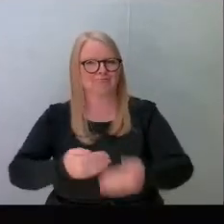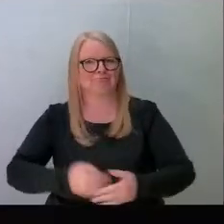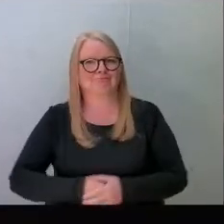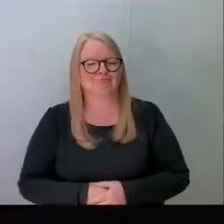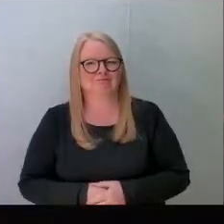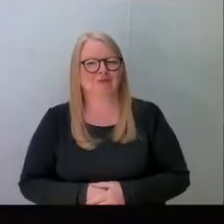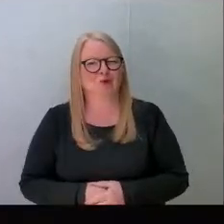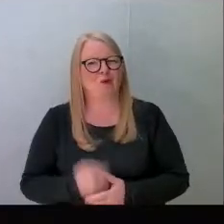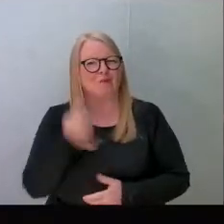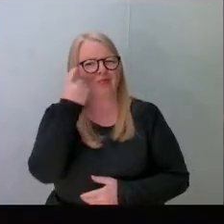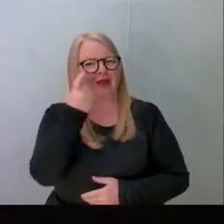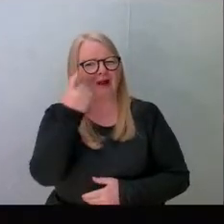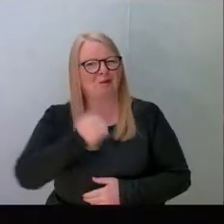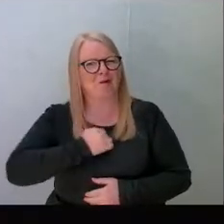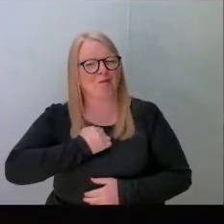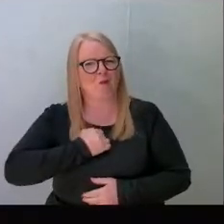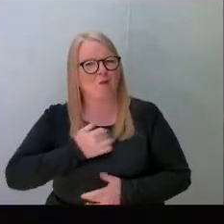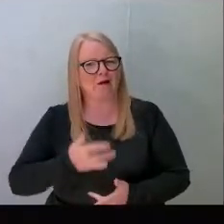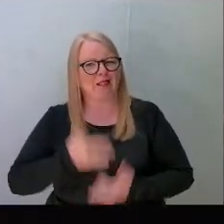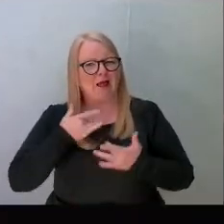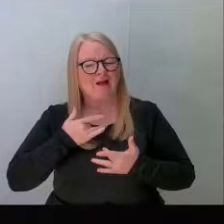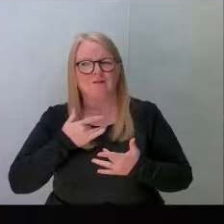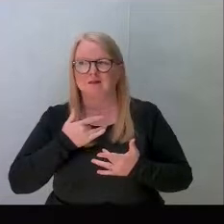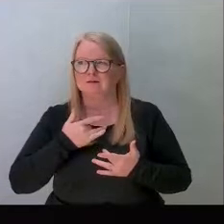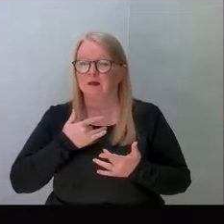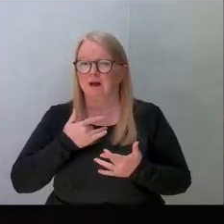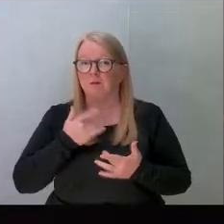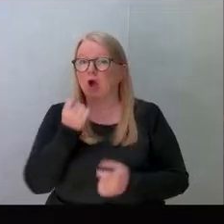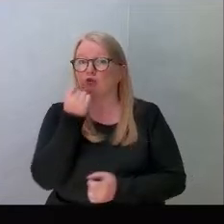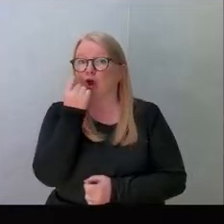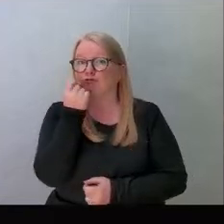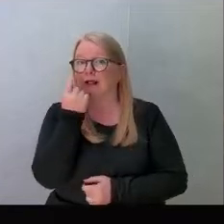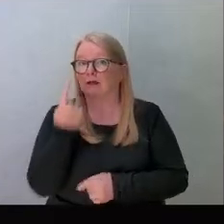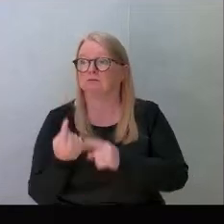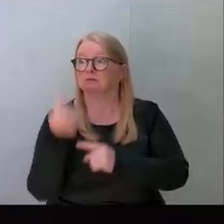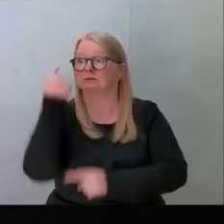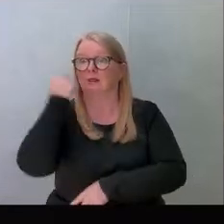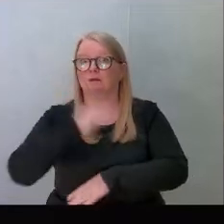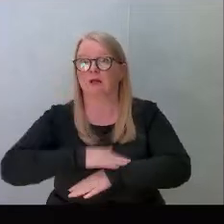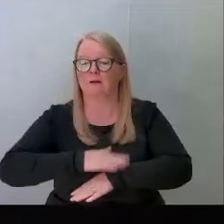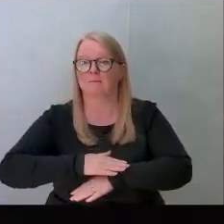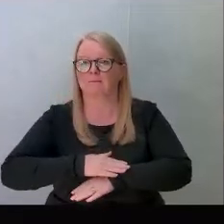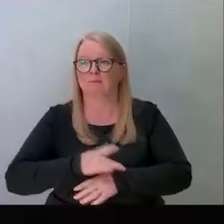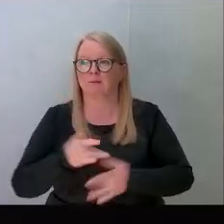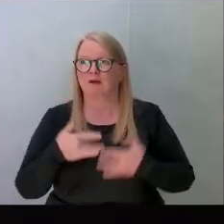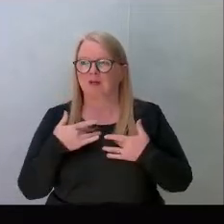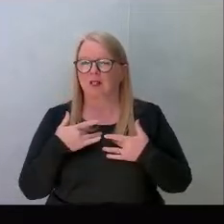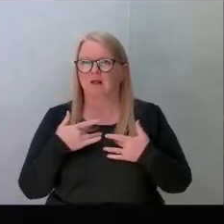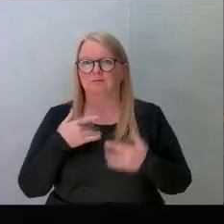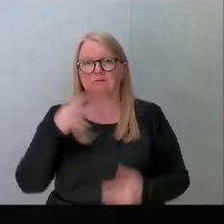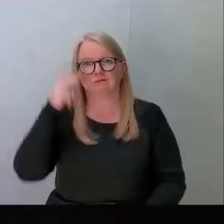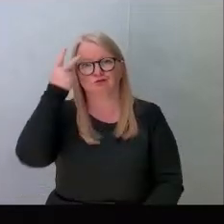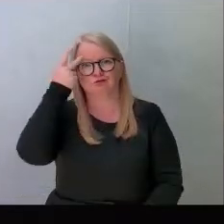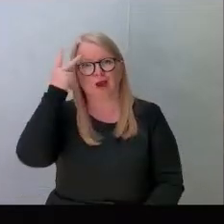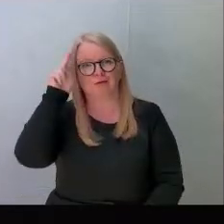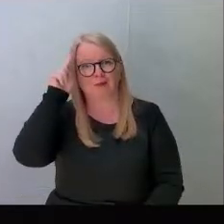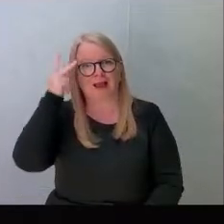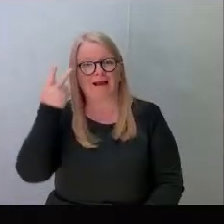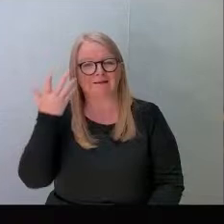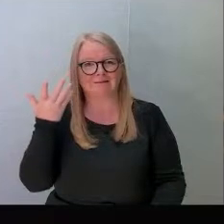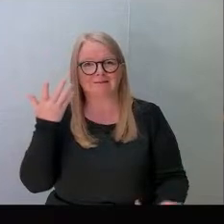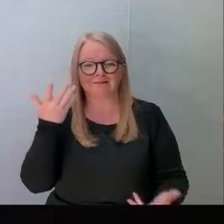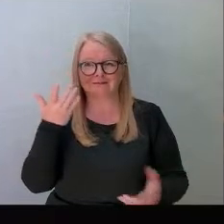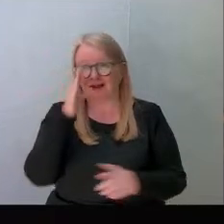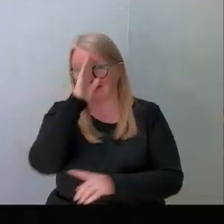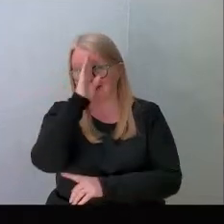on my own life, one of the drivers of my success, even though I didn't realize it at the time, was a willingness to change my mind about the future direction